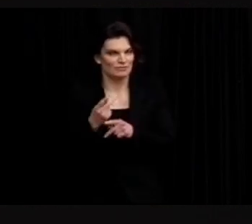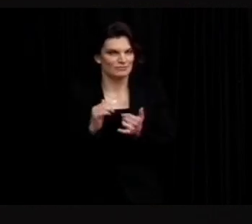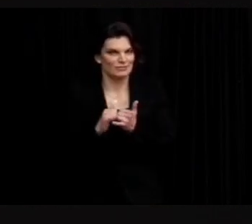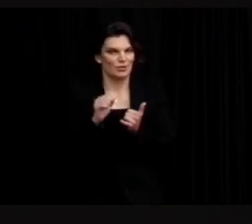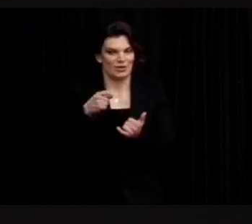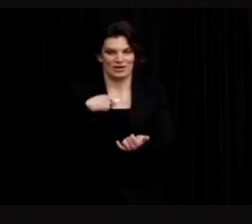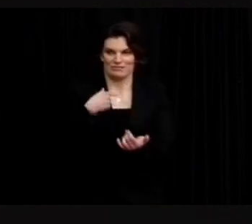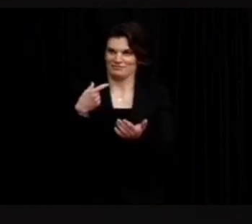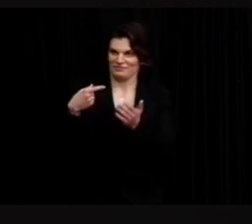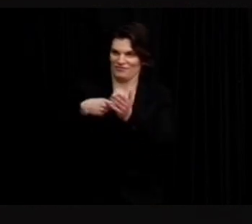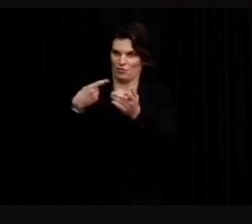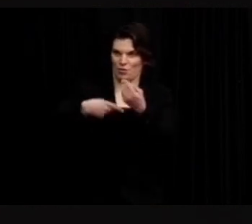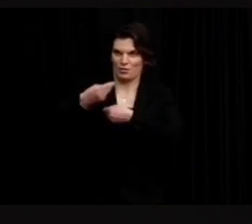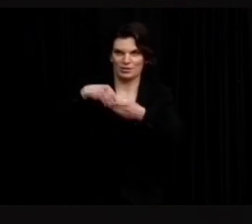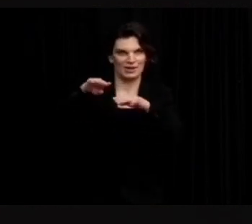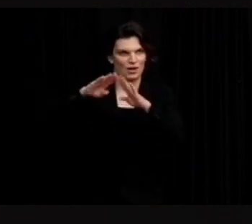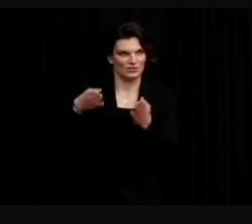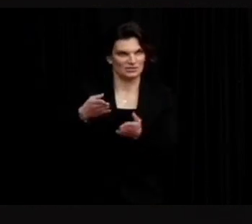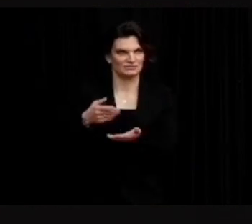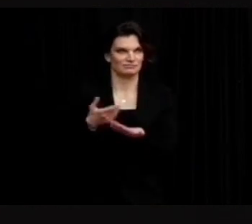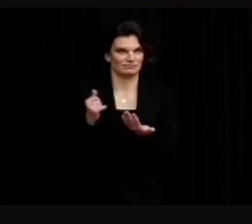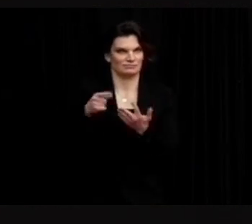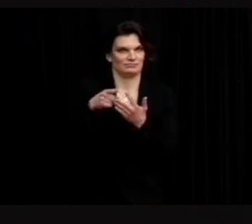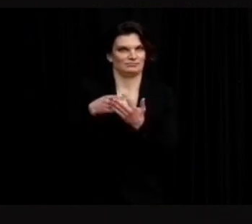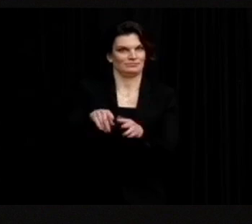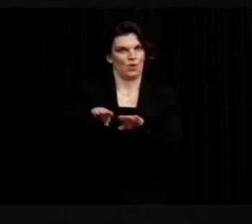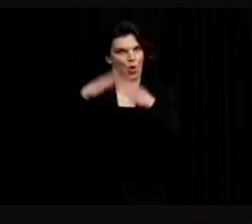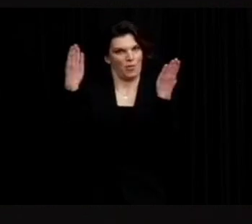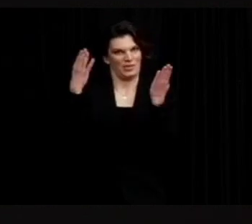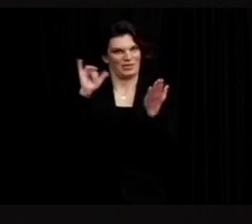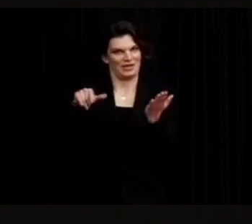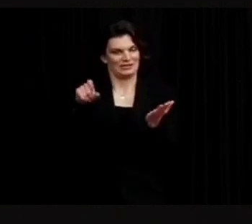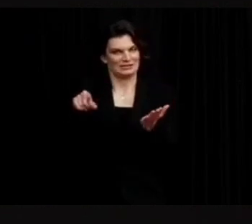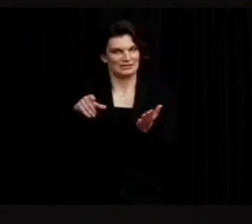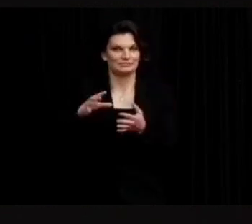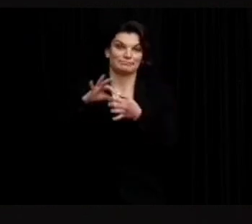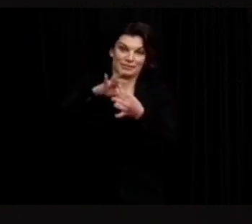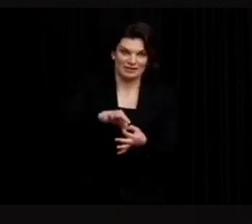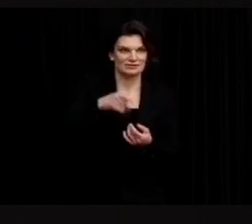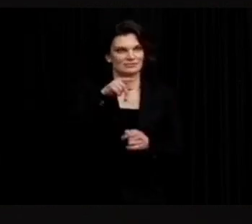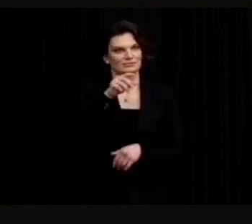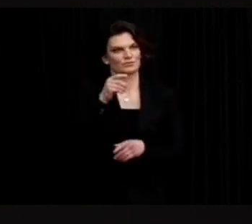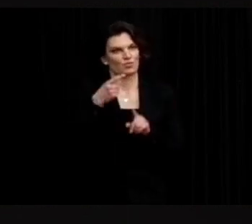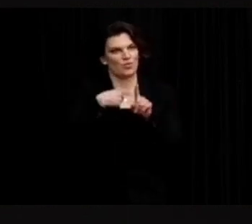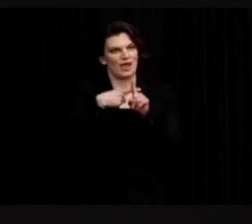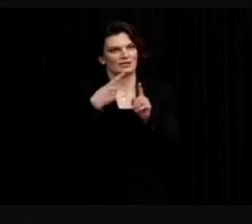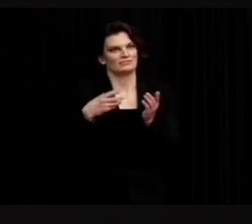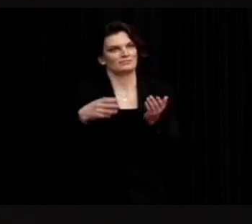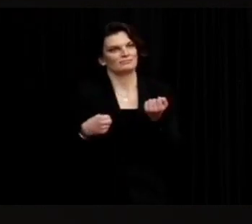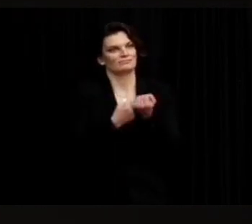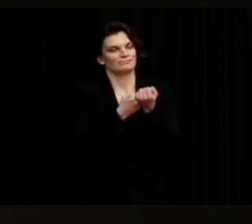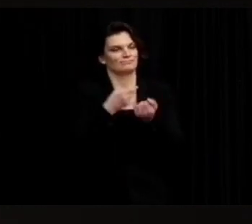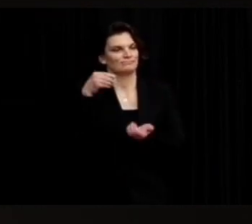have more affordable units to begin with, coupling that with more rental assistance funds.